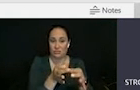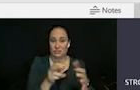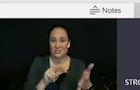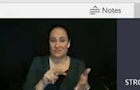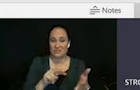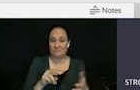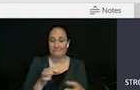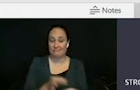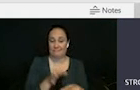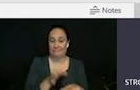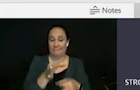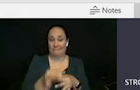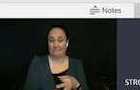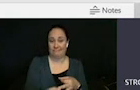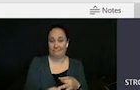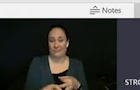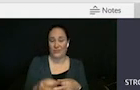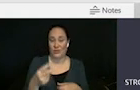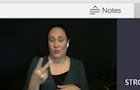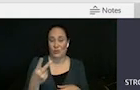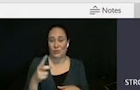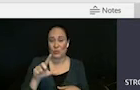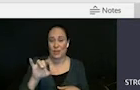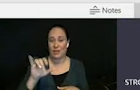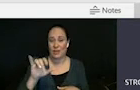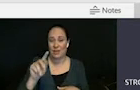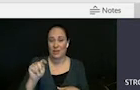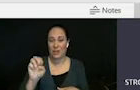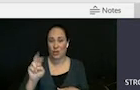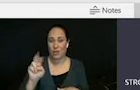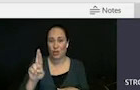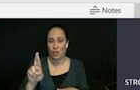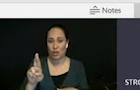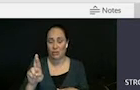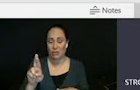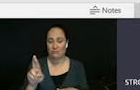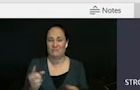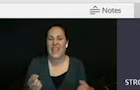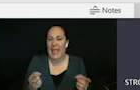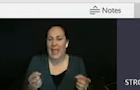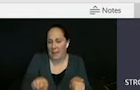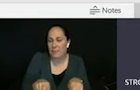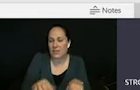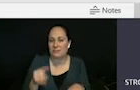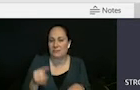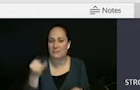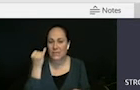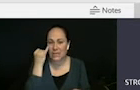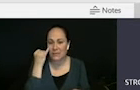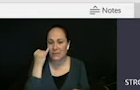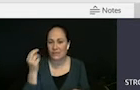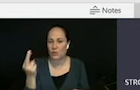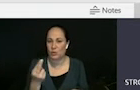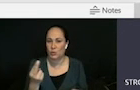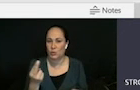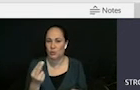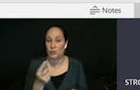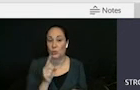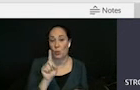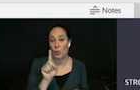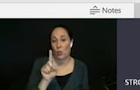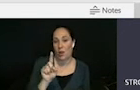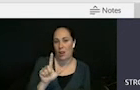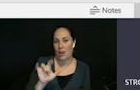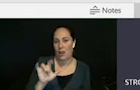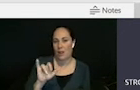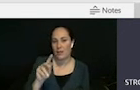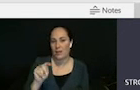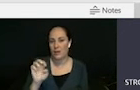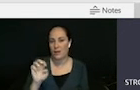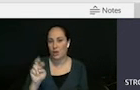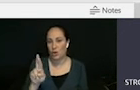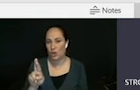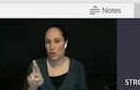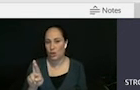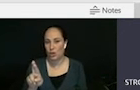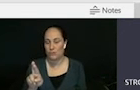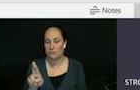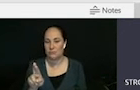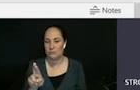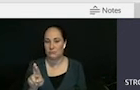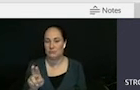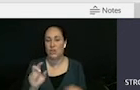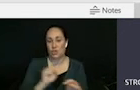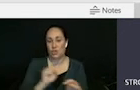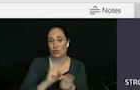soda bottle? All right, so it depends. Changed the amount of air, but we haven't changed the density, the cross-sectional area, or